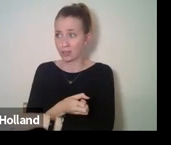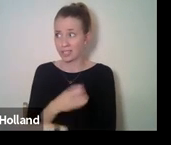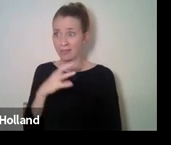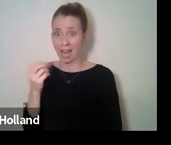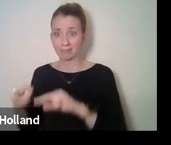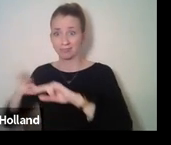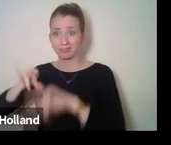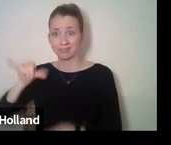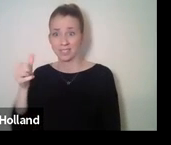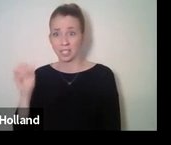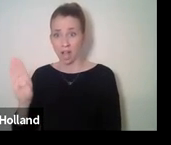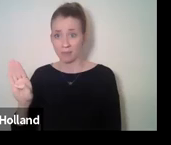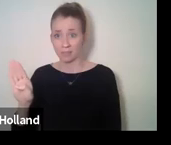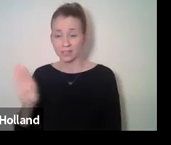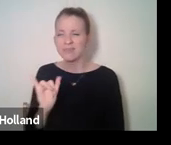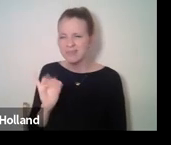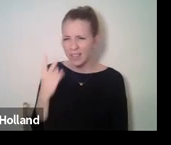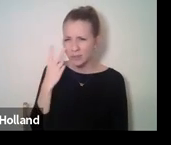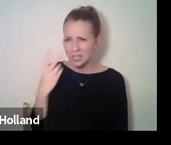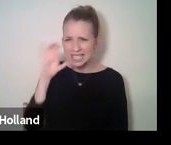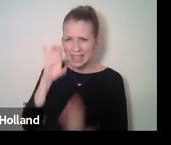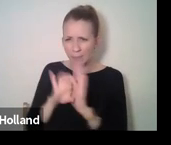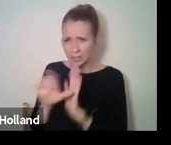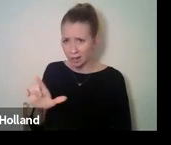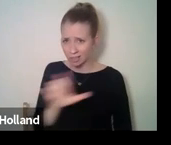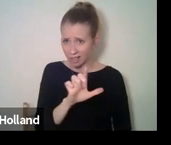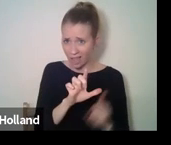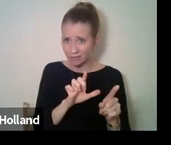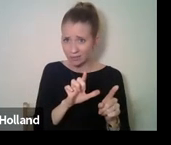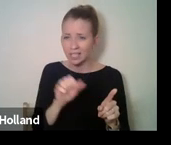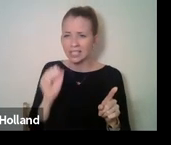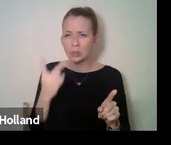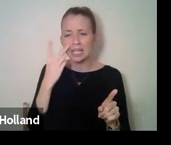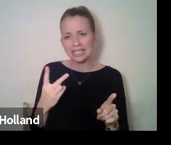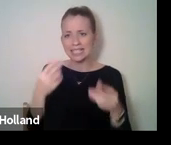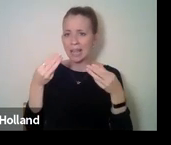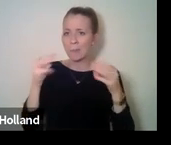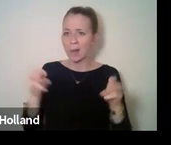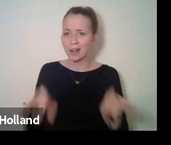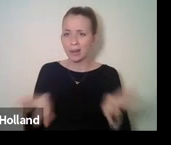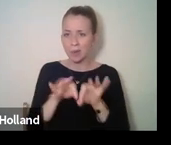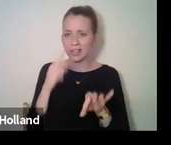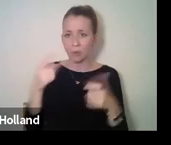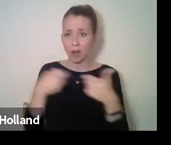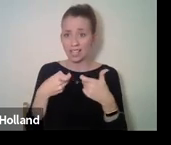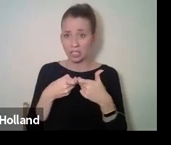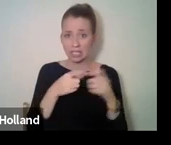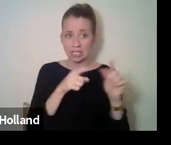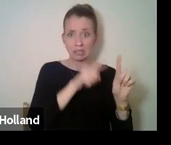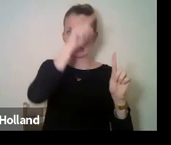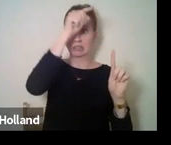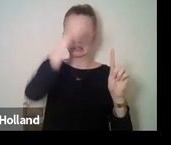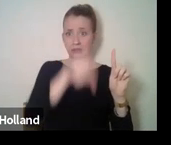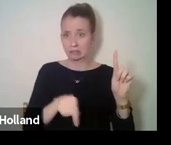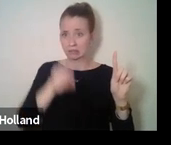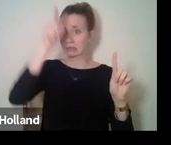diagram on the left, you'll see that the market rate for electricity goes up and down and up and down. The utility is